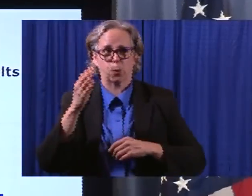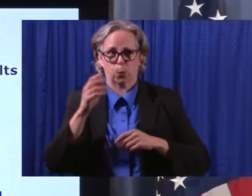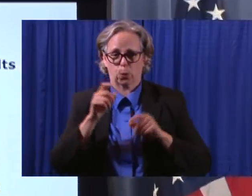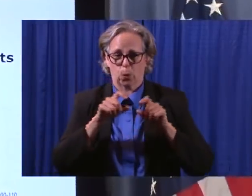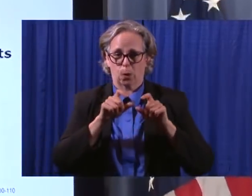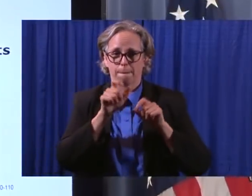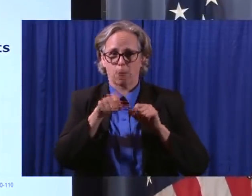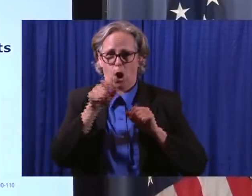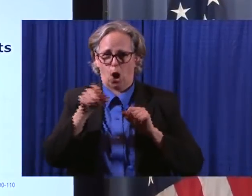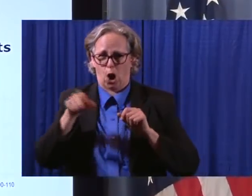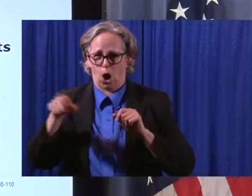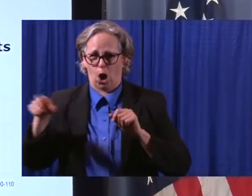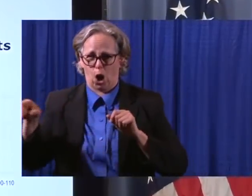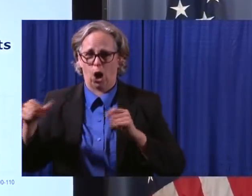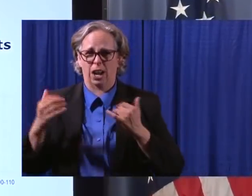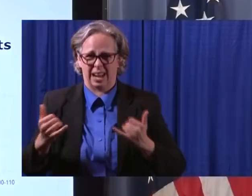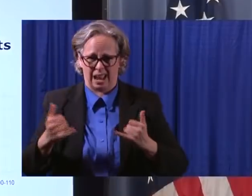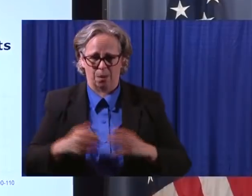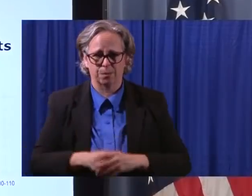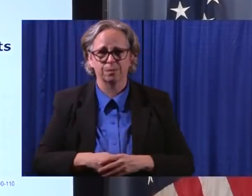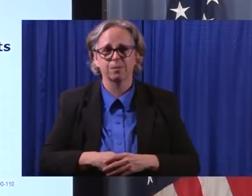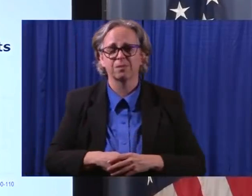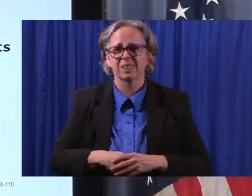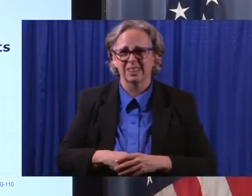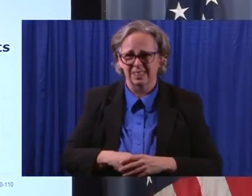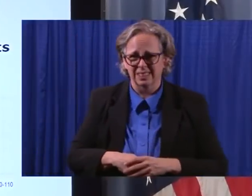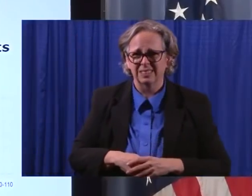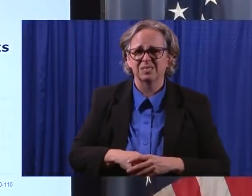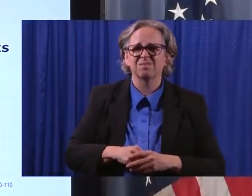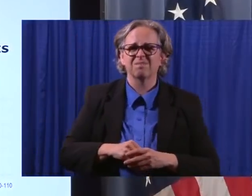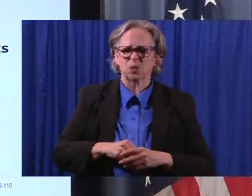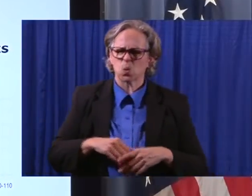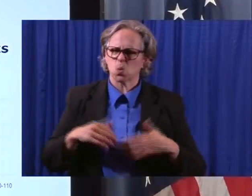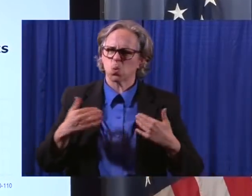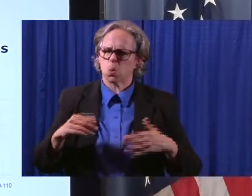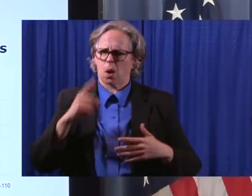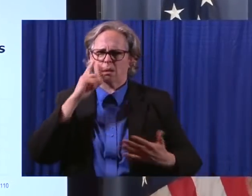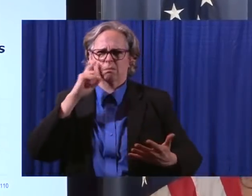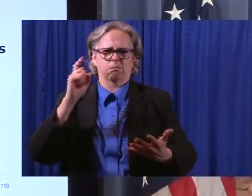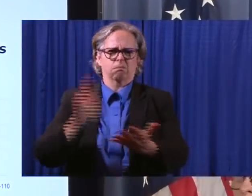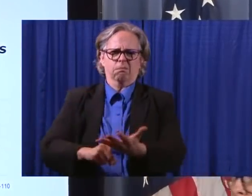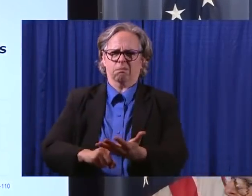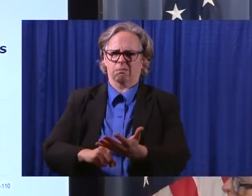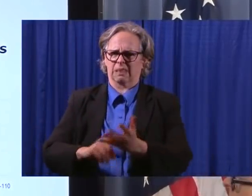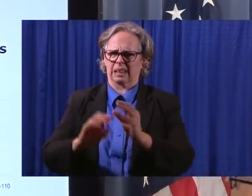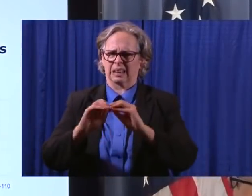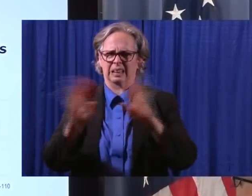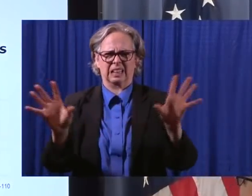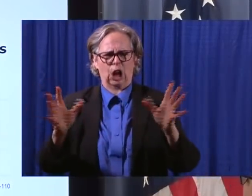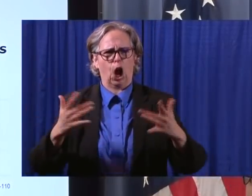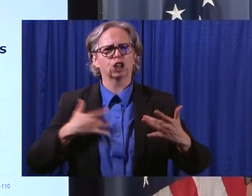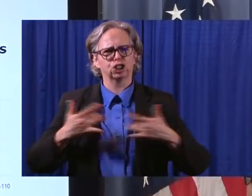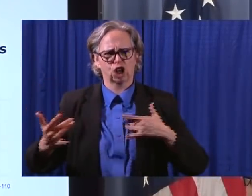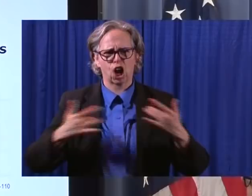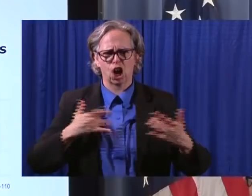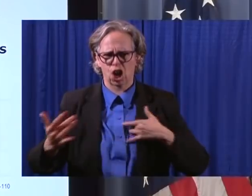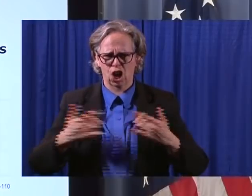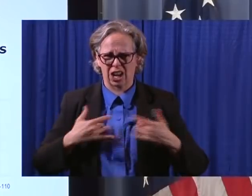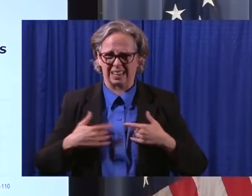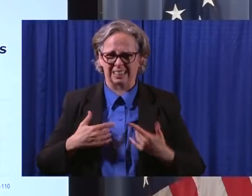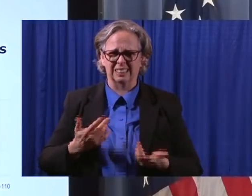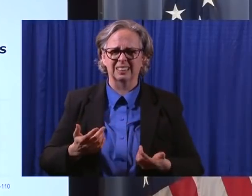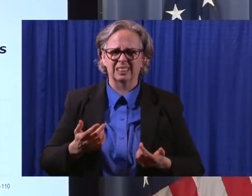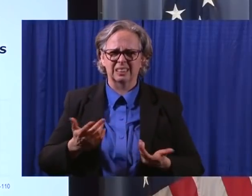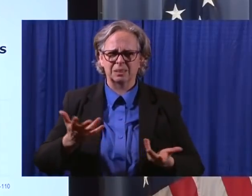It's up, Doctor. Great. And I think this really highlights one of the points that, Governor, that you just mentioned about the real shift in